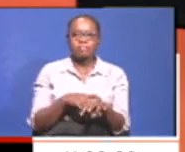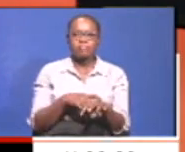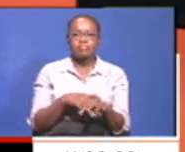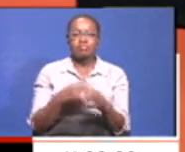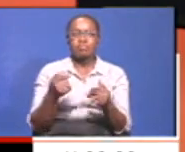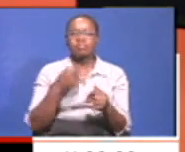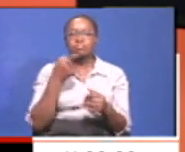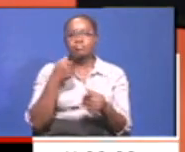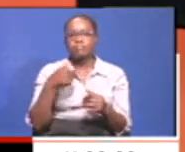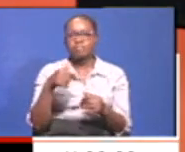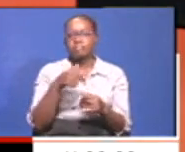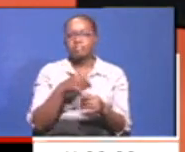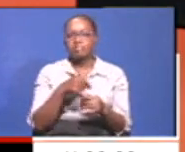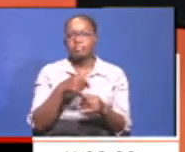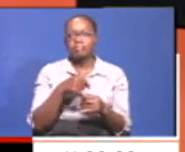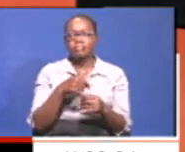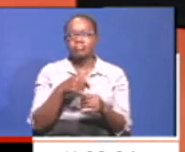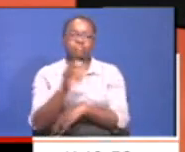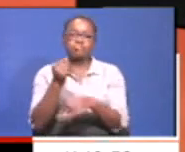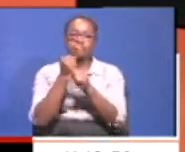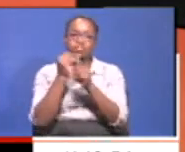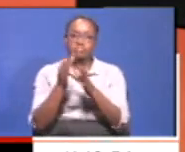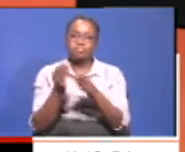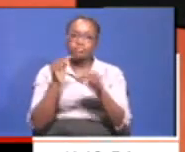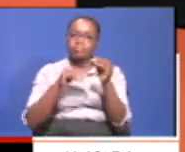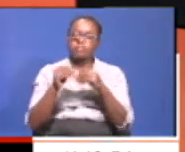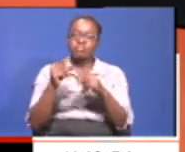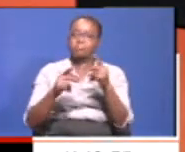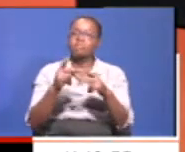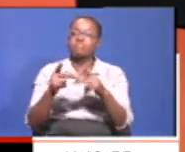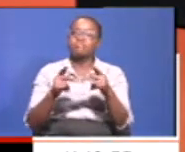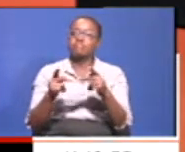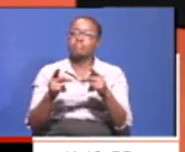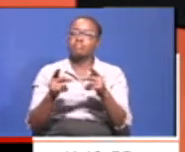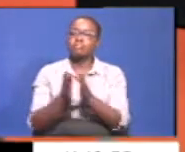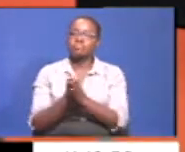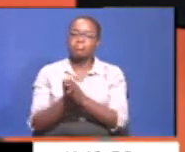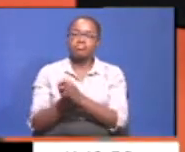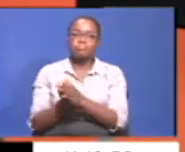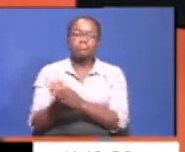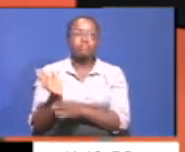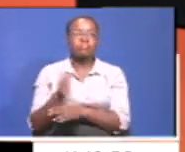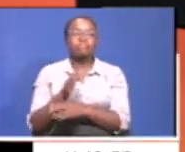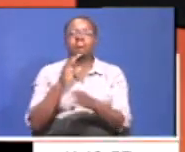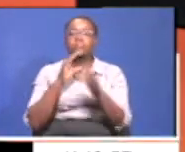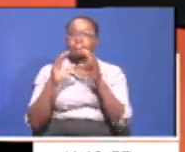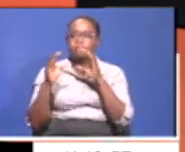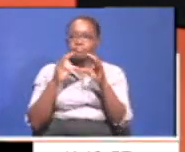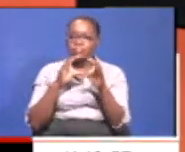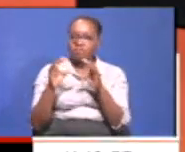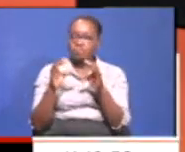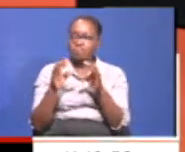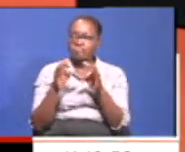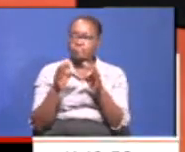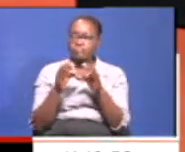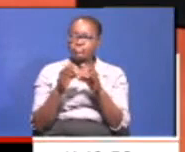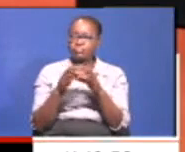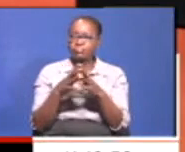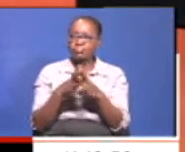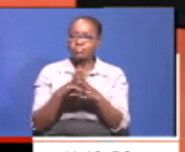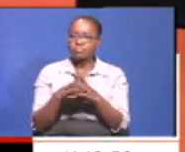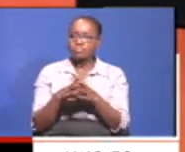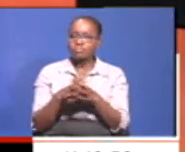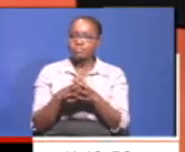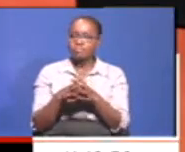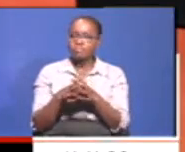about your change to a Navigator. We get back to our conversation, and this is